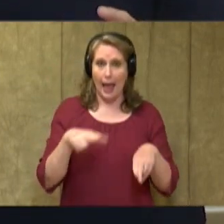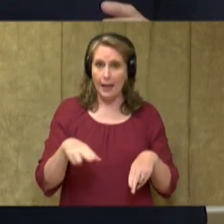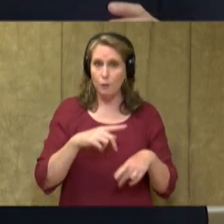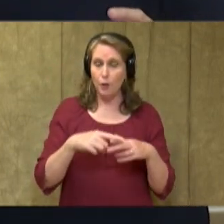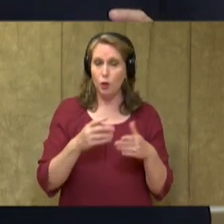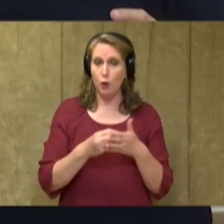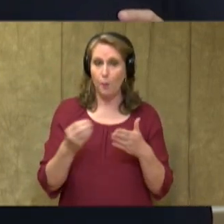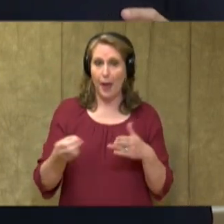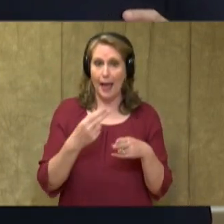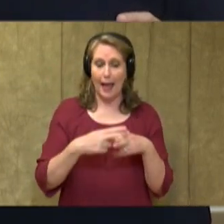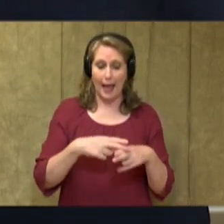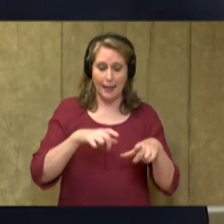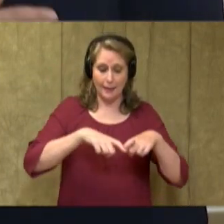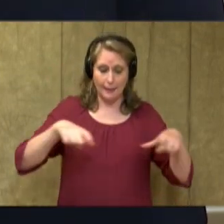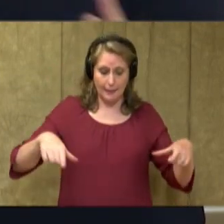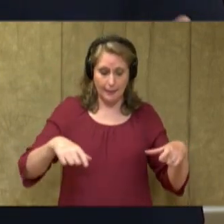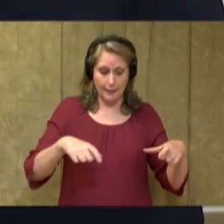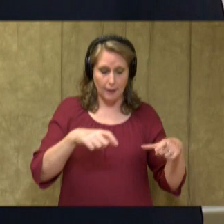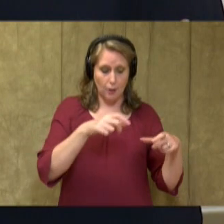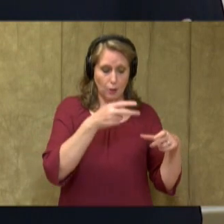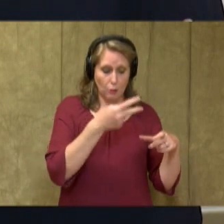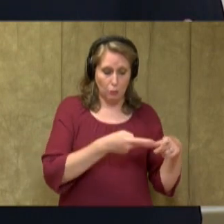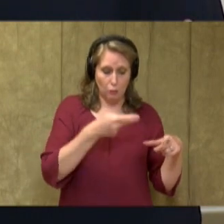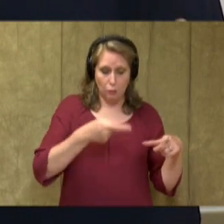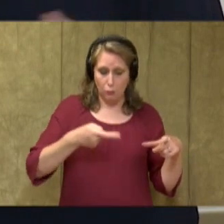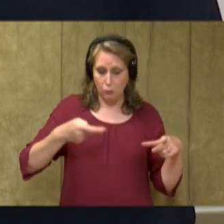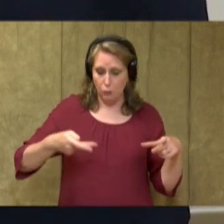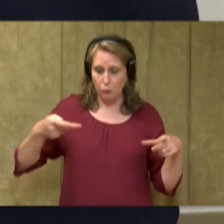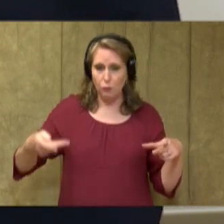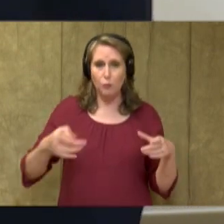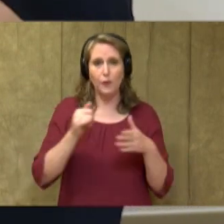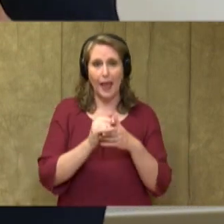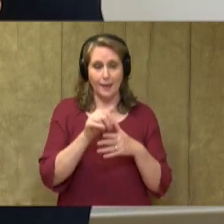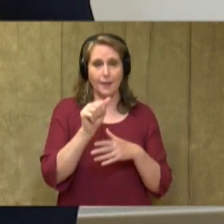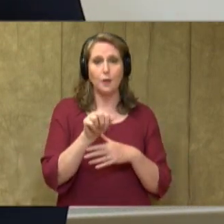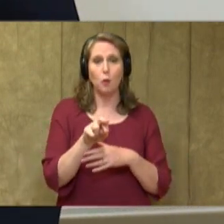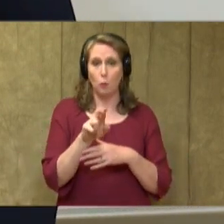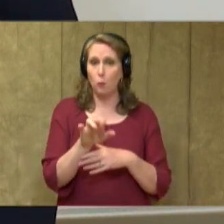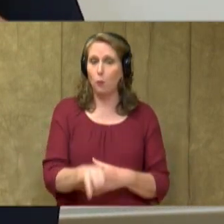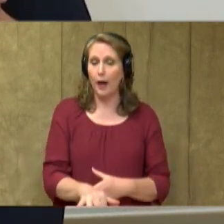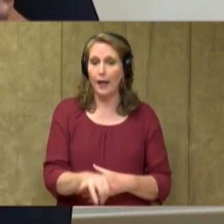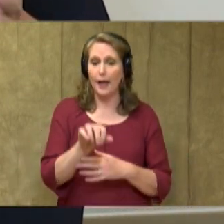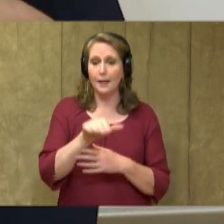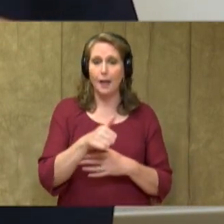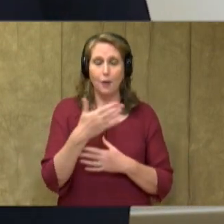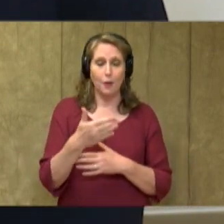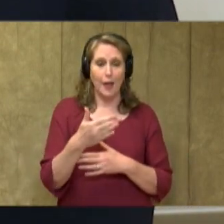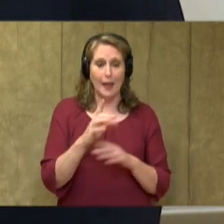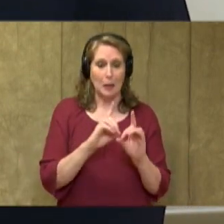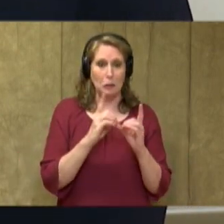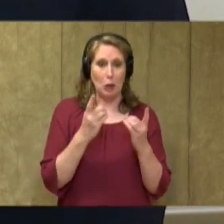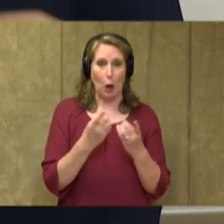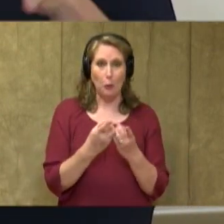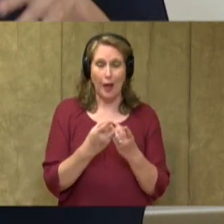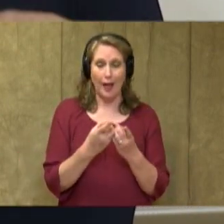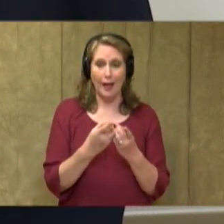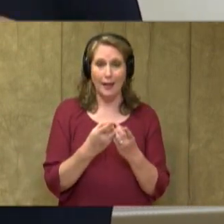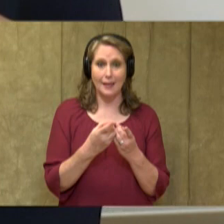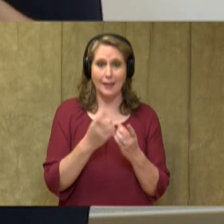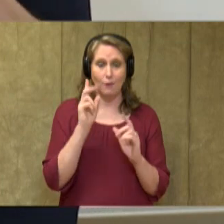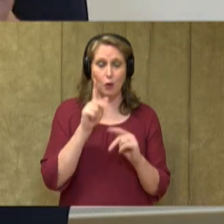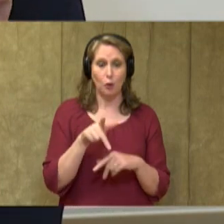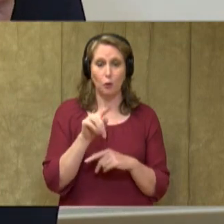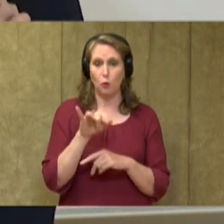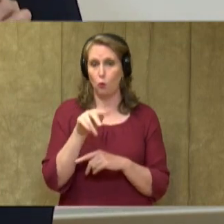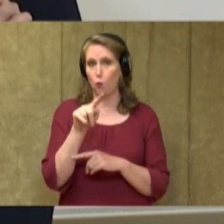buy eggs in a tray in a carton, those are in an array. Another thing is donuts. When you buy donuts, if you go to Krispy